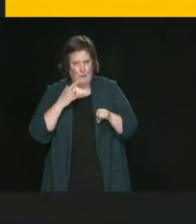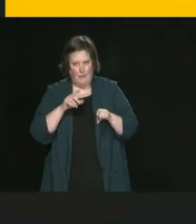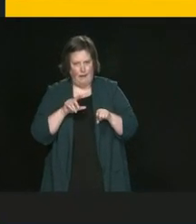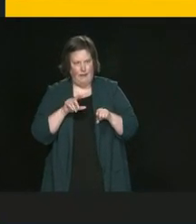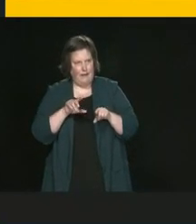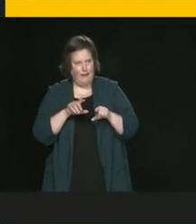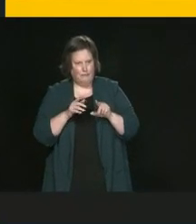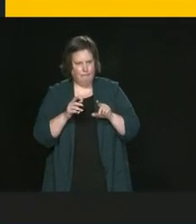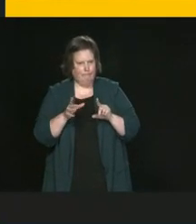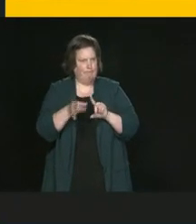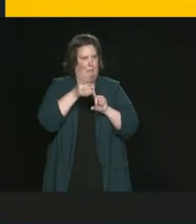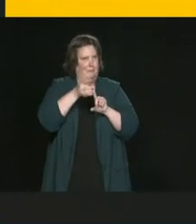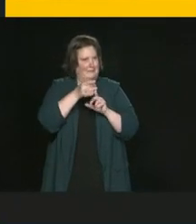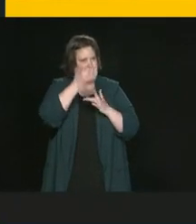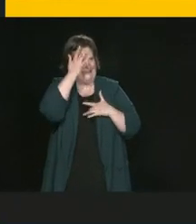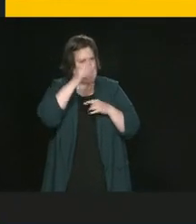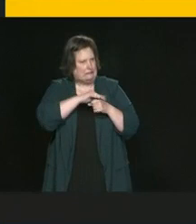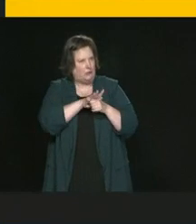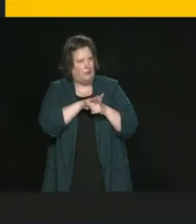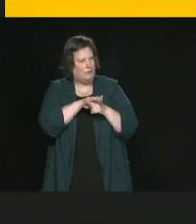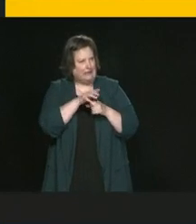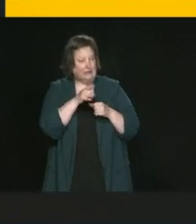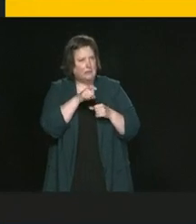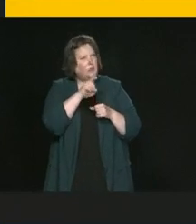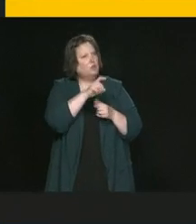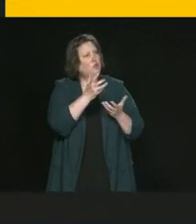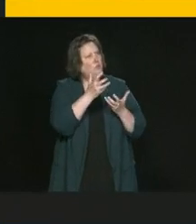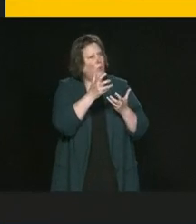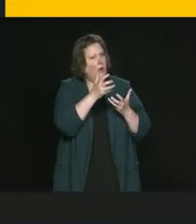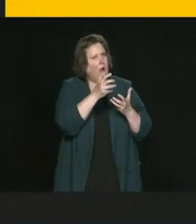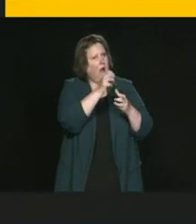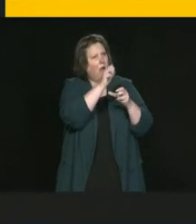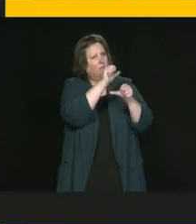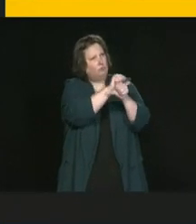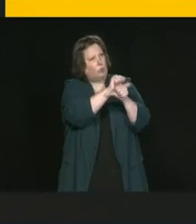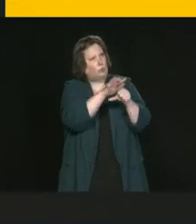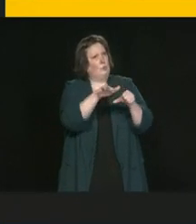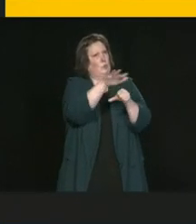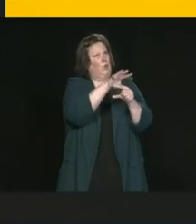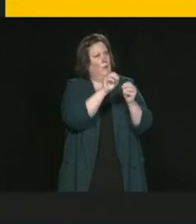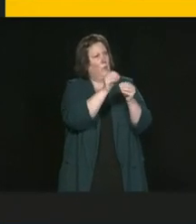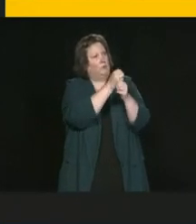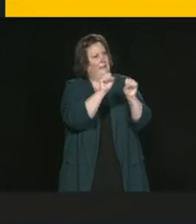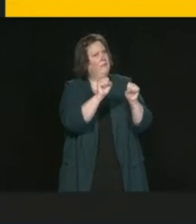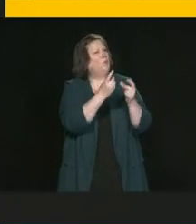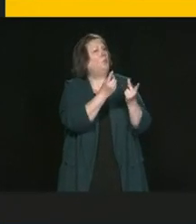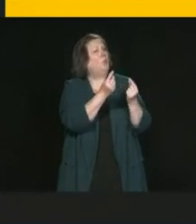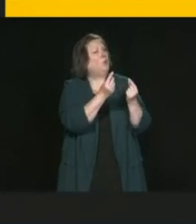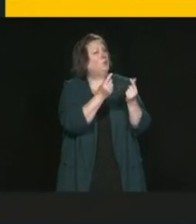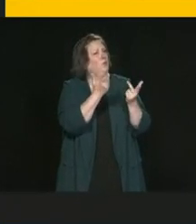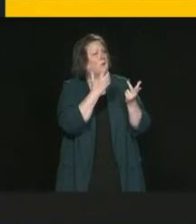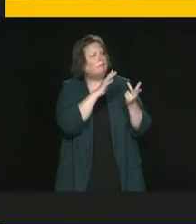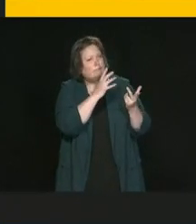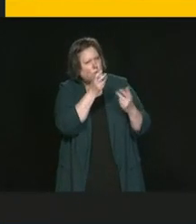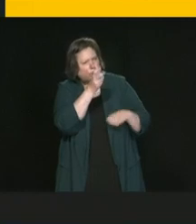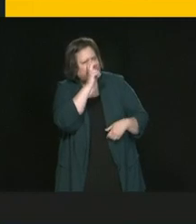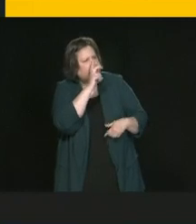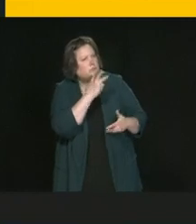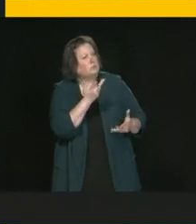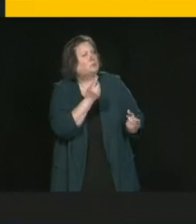safer. I'm wondering, what specifically are you going to do to make sure it is safer for temporary foreign workers to come here to Canada? I